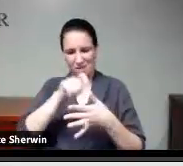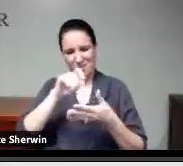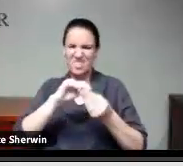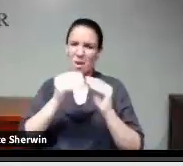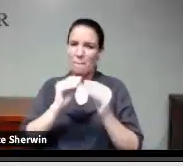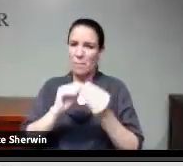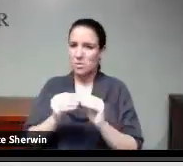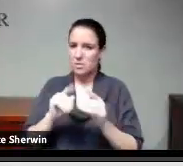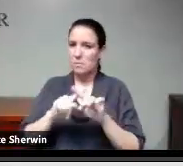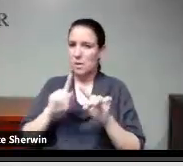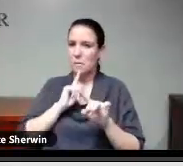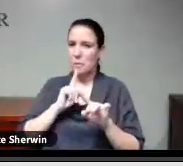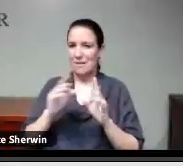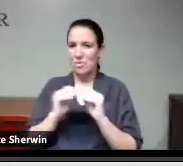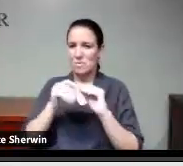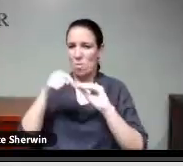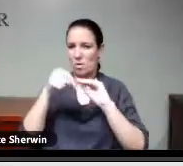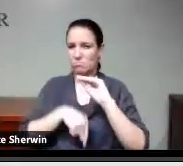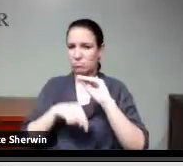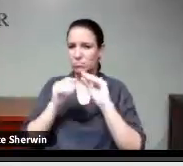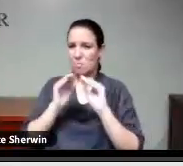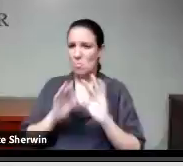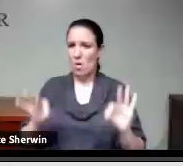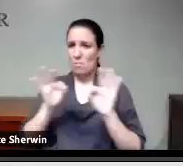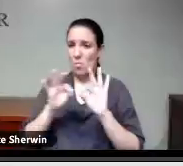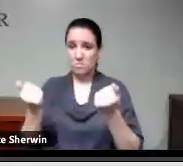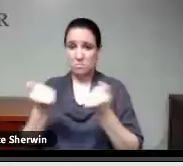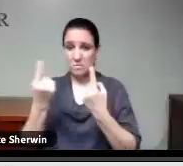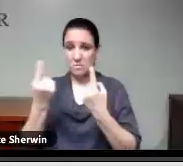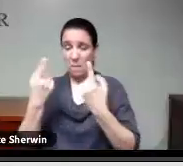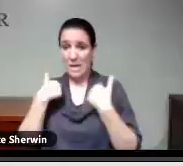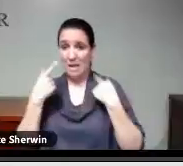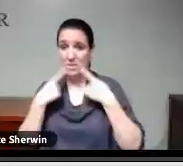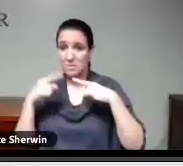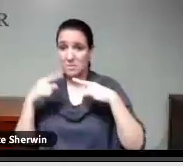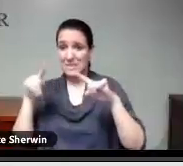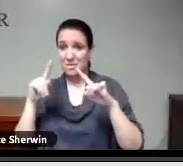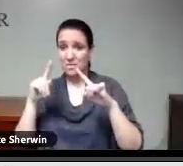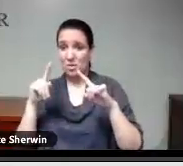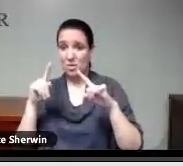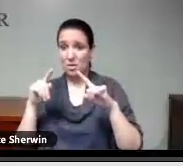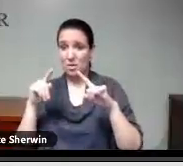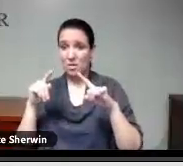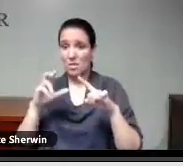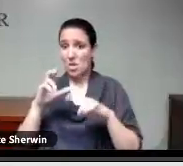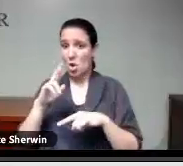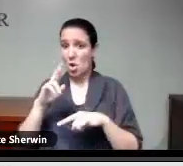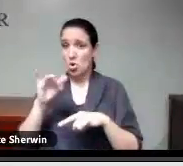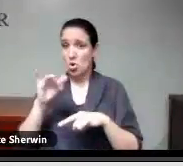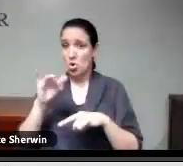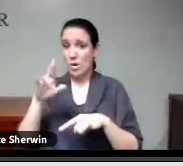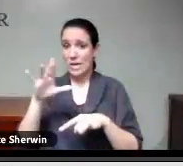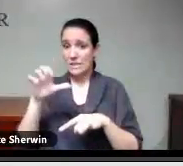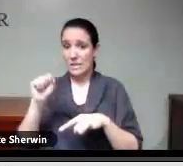robust criteria. Anyone have some success criteria that are qualitative to share with us?